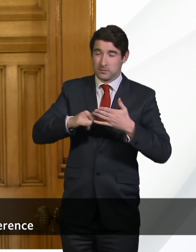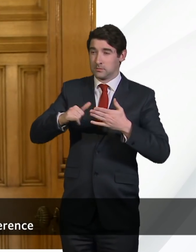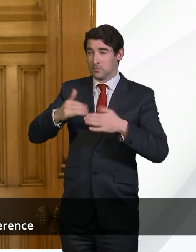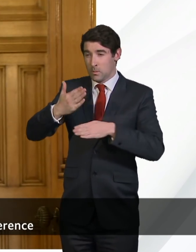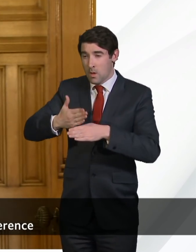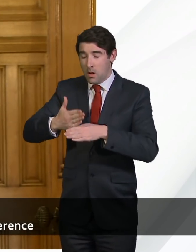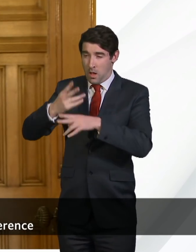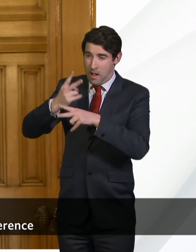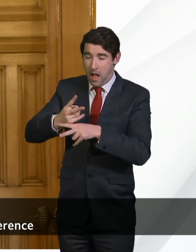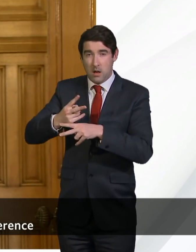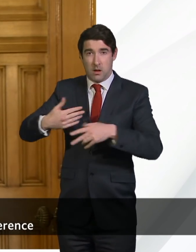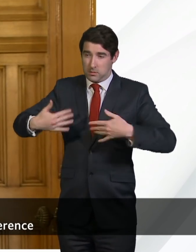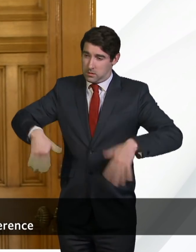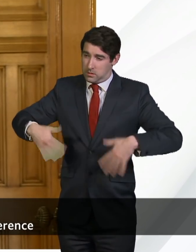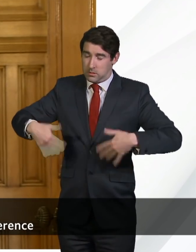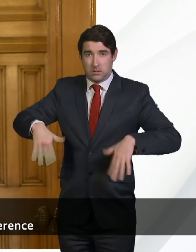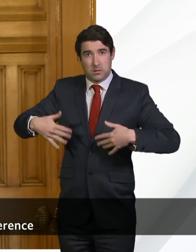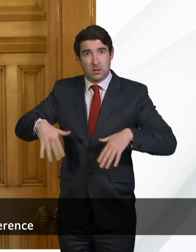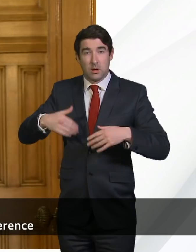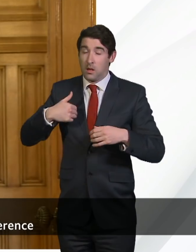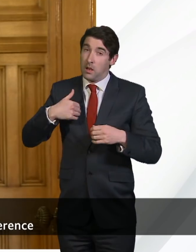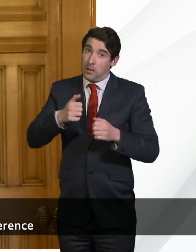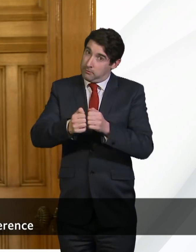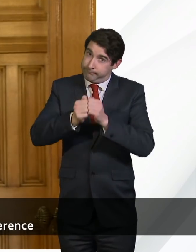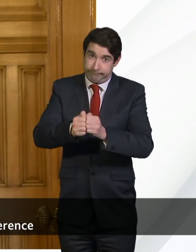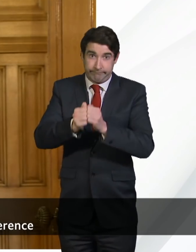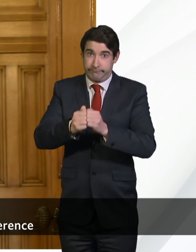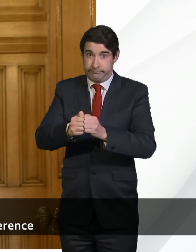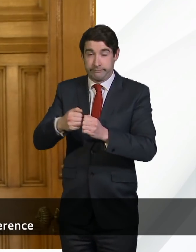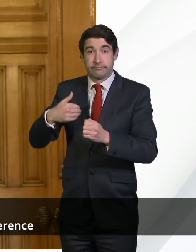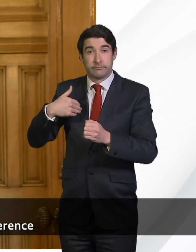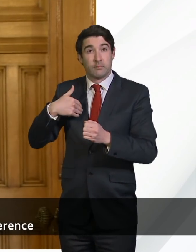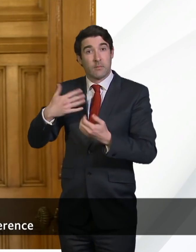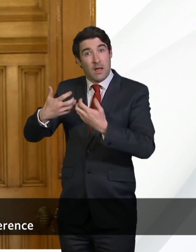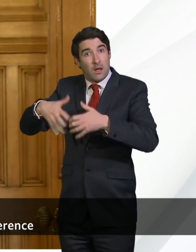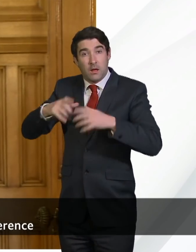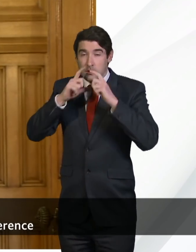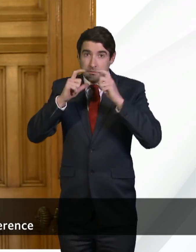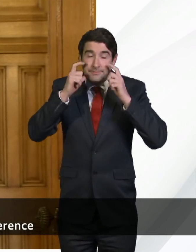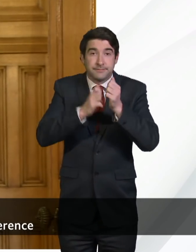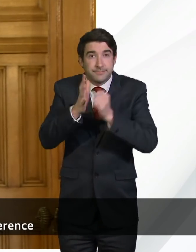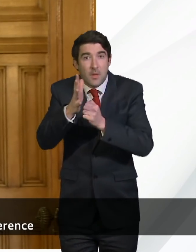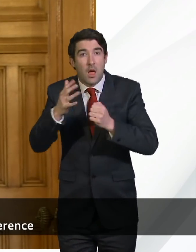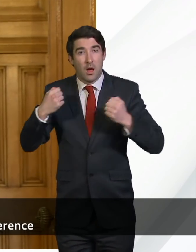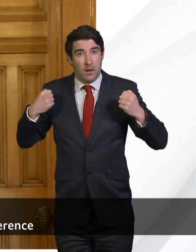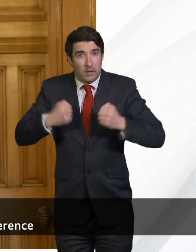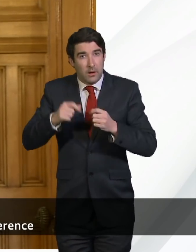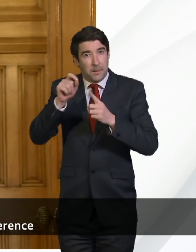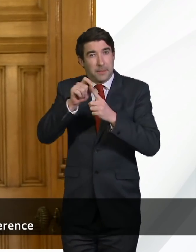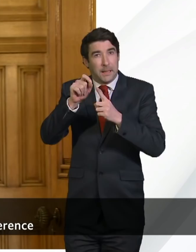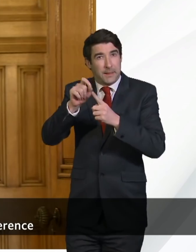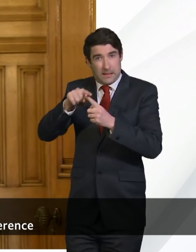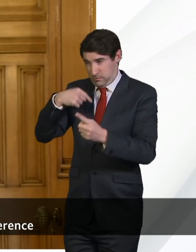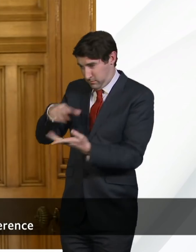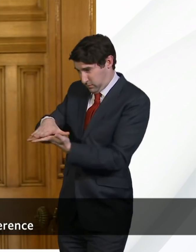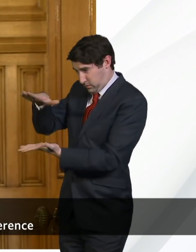can to provide the equipment, the PPE that they need. We're rolling that out at pace. I recognise that there have been